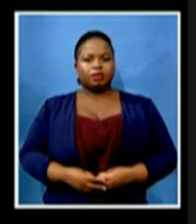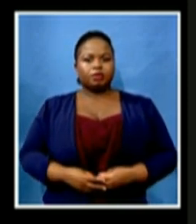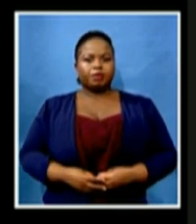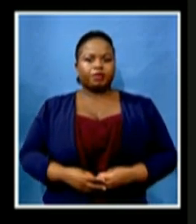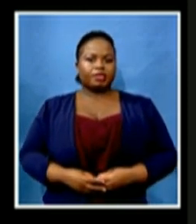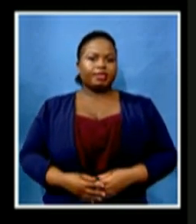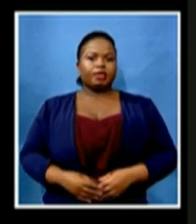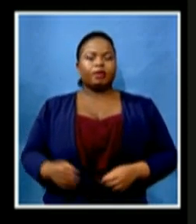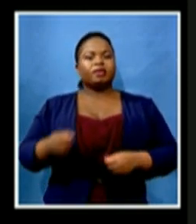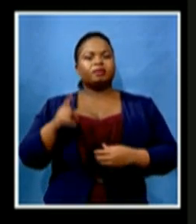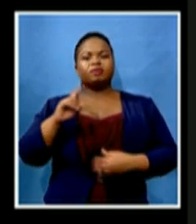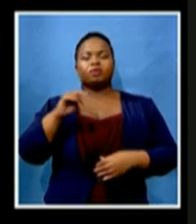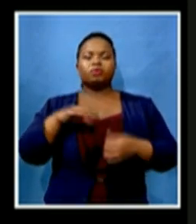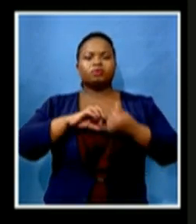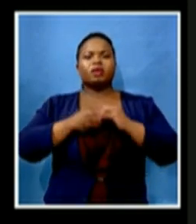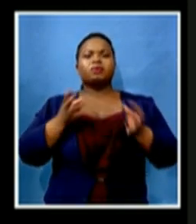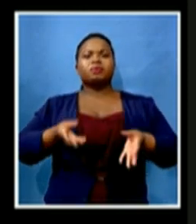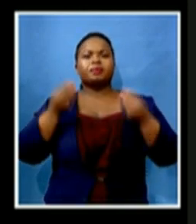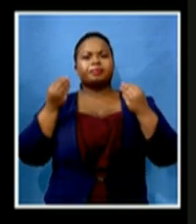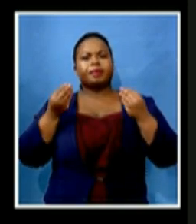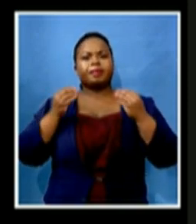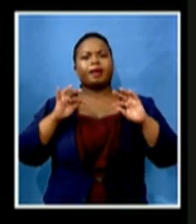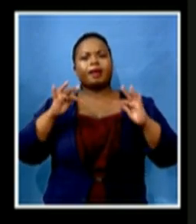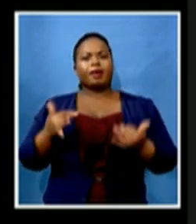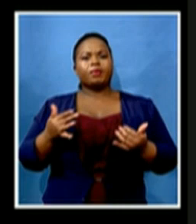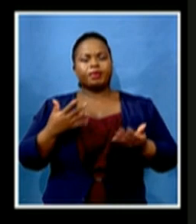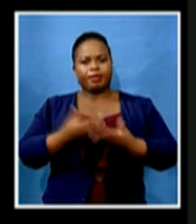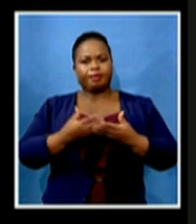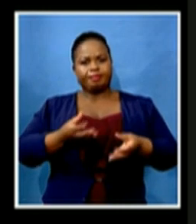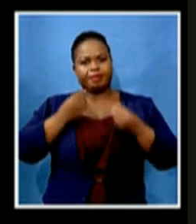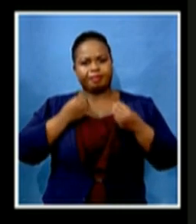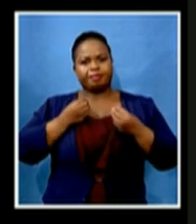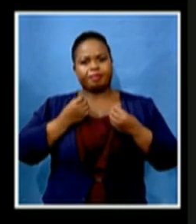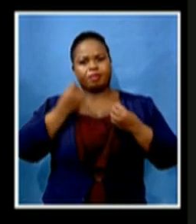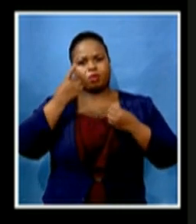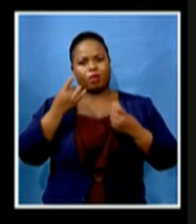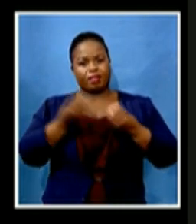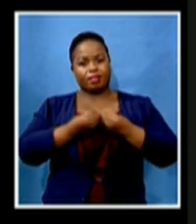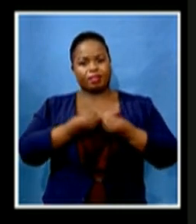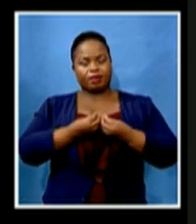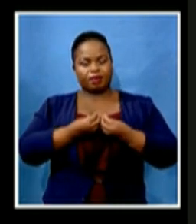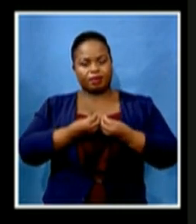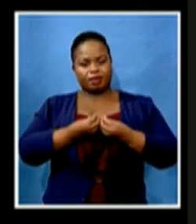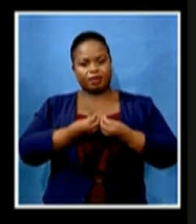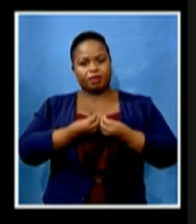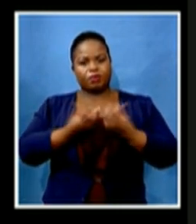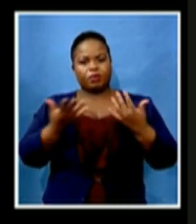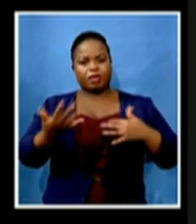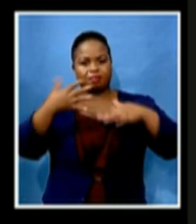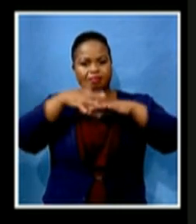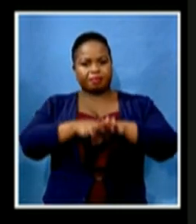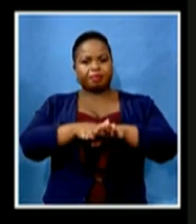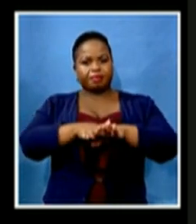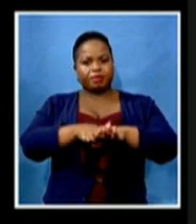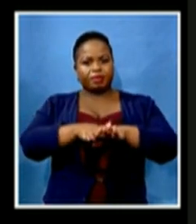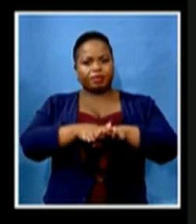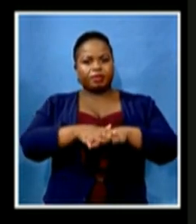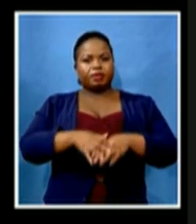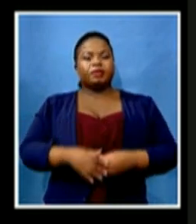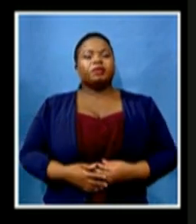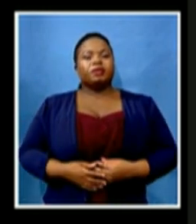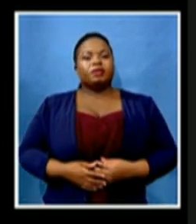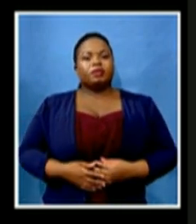as to how one can combine these different models and stuff like that. So in terms of moving